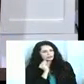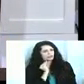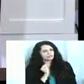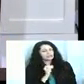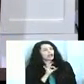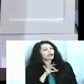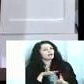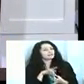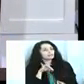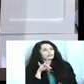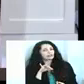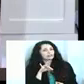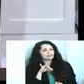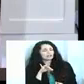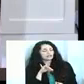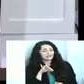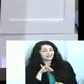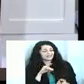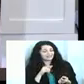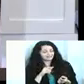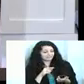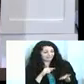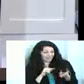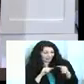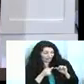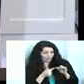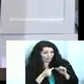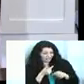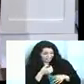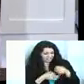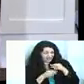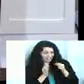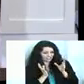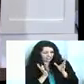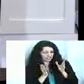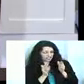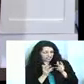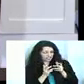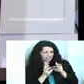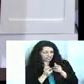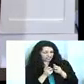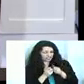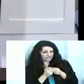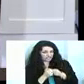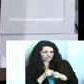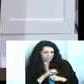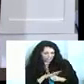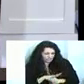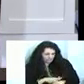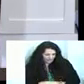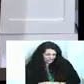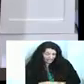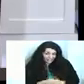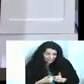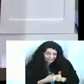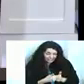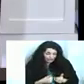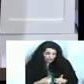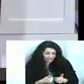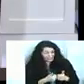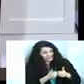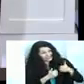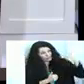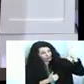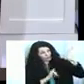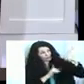Spirit. Indeed, sometimes that hurt and pain shoves us down and separates us from this love of this God that we